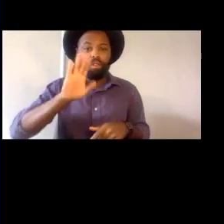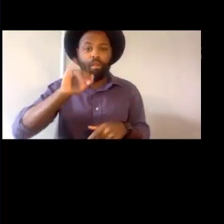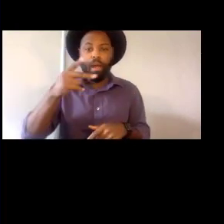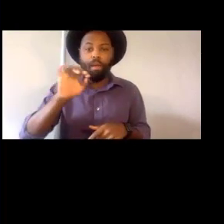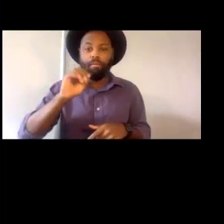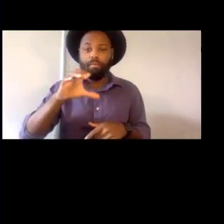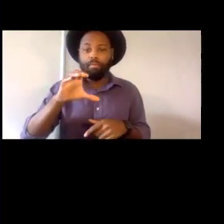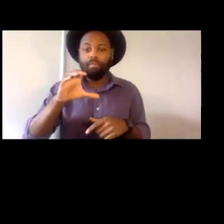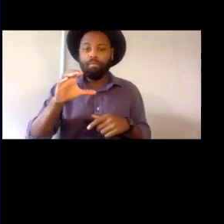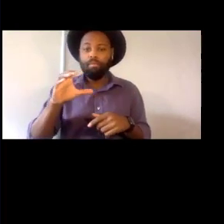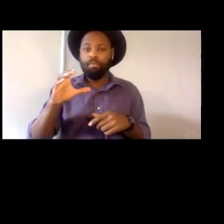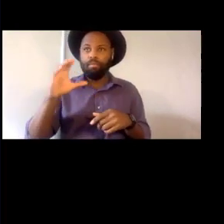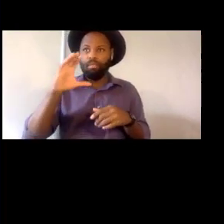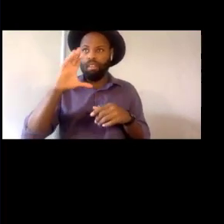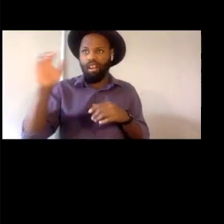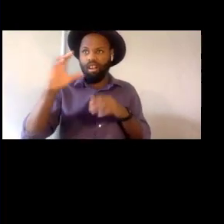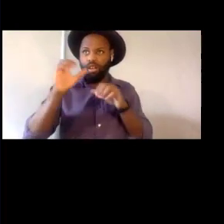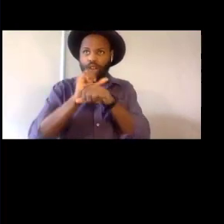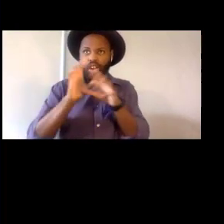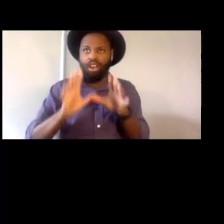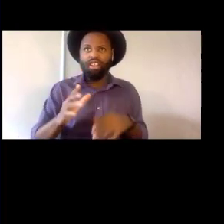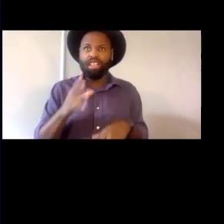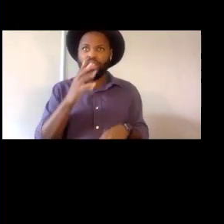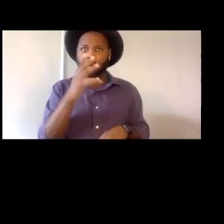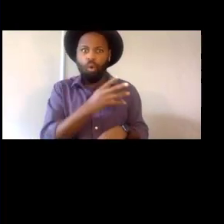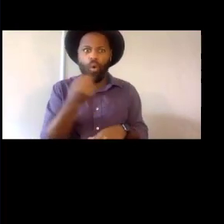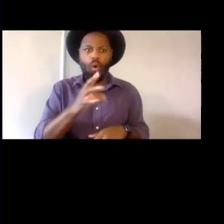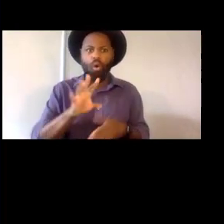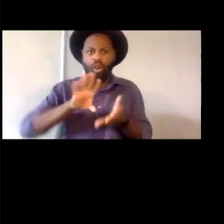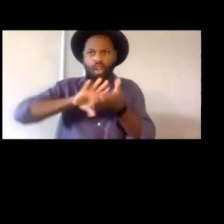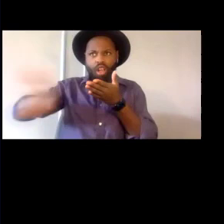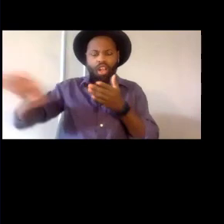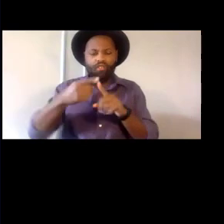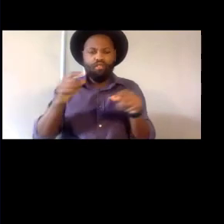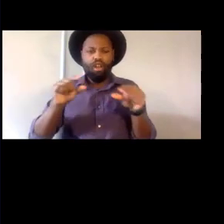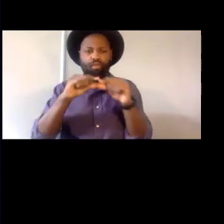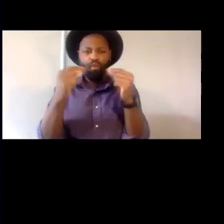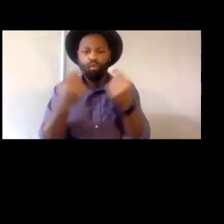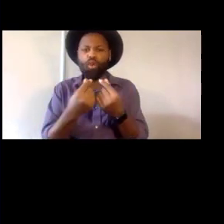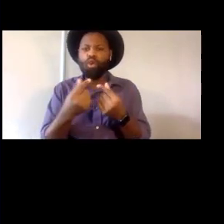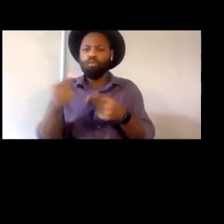that's ignored or dismissed by the group, circle back to amplify their statement.